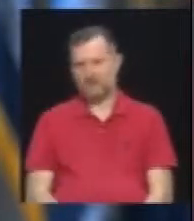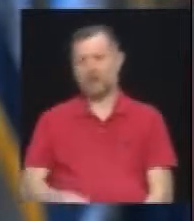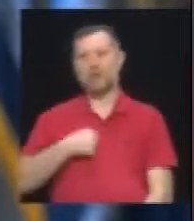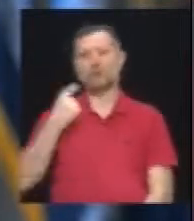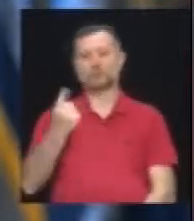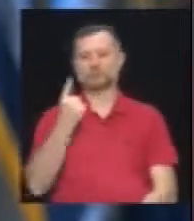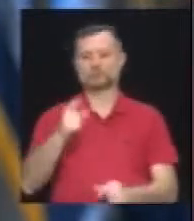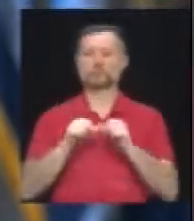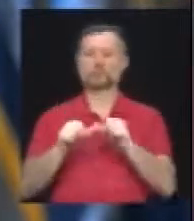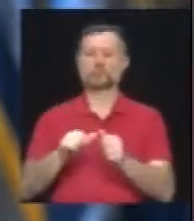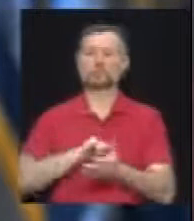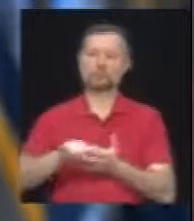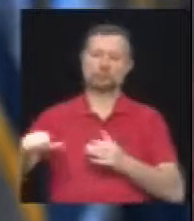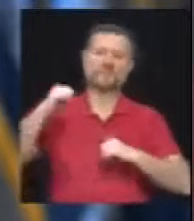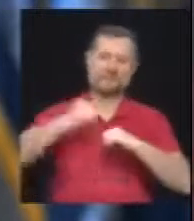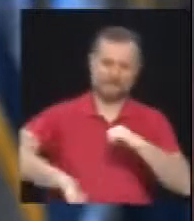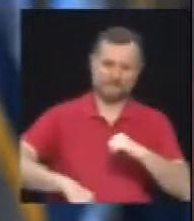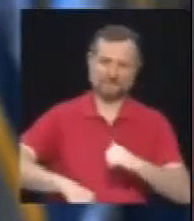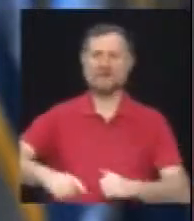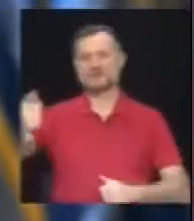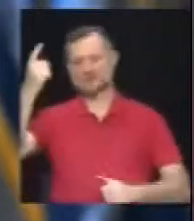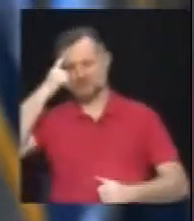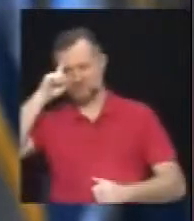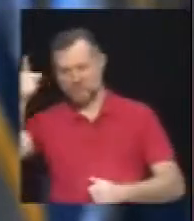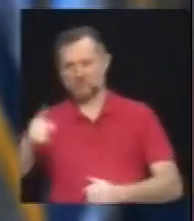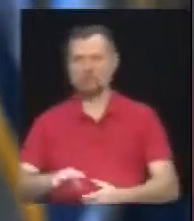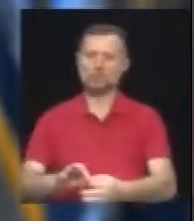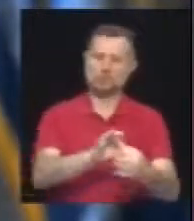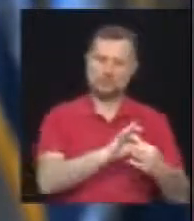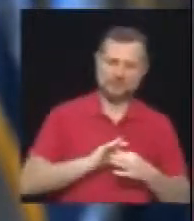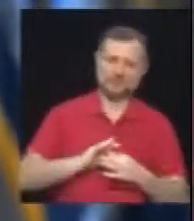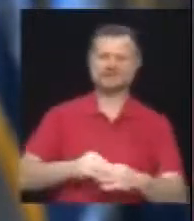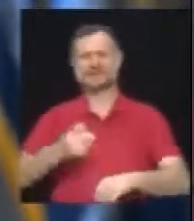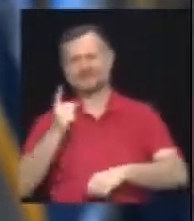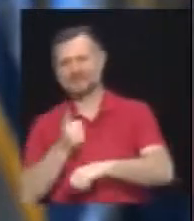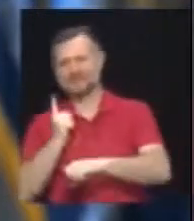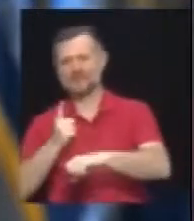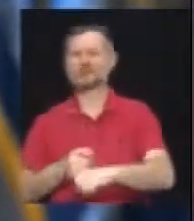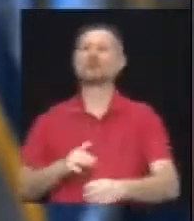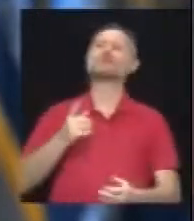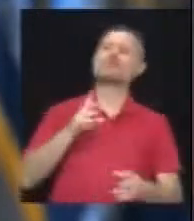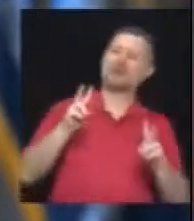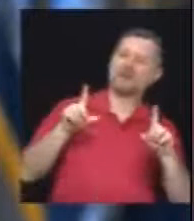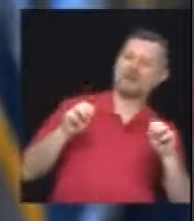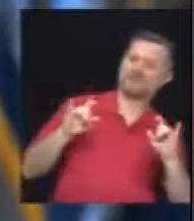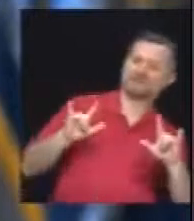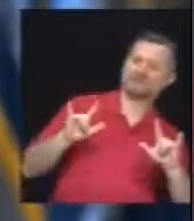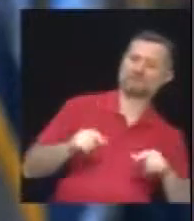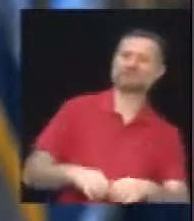tough, smart, united, disciplined, and loving. It's the essence